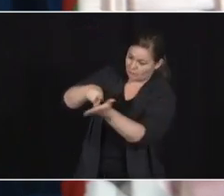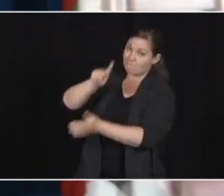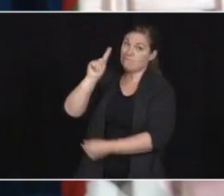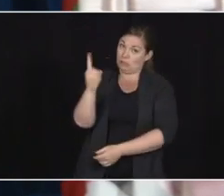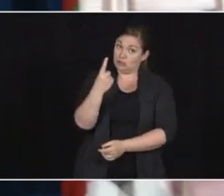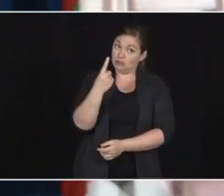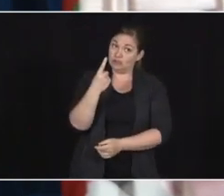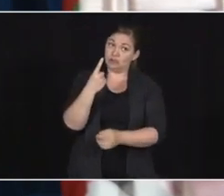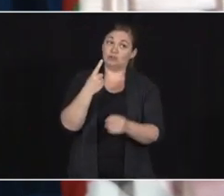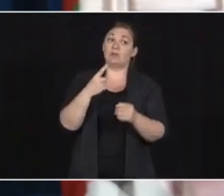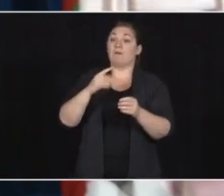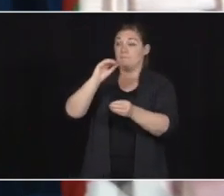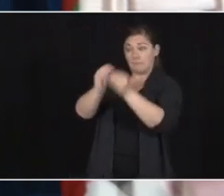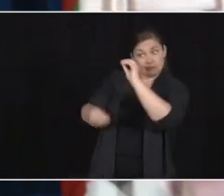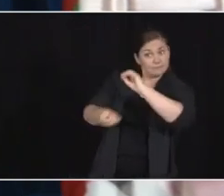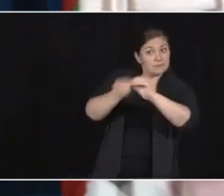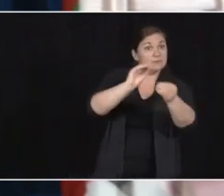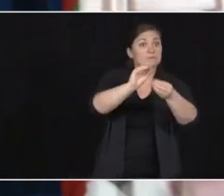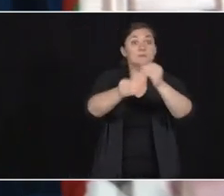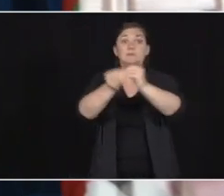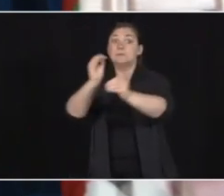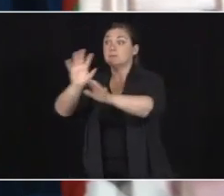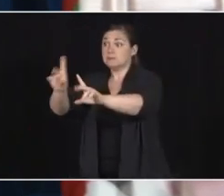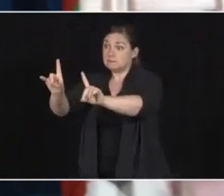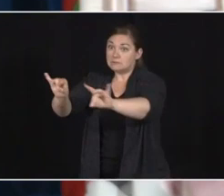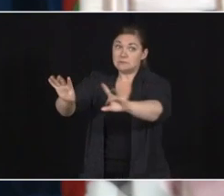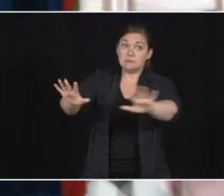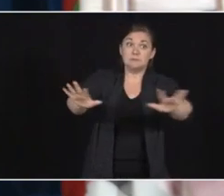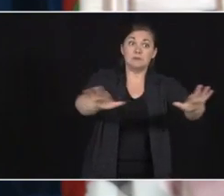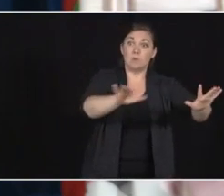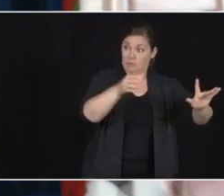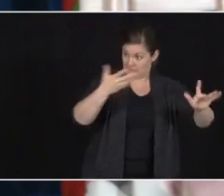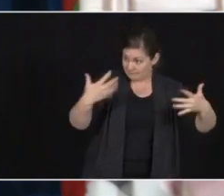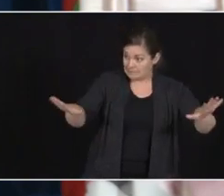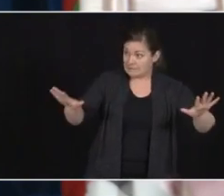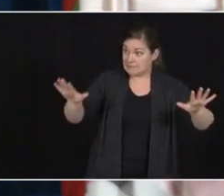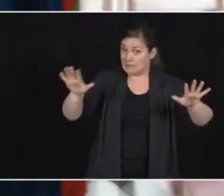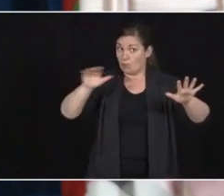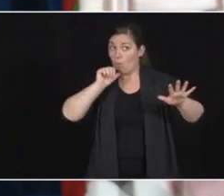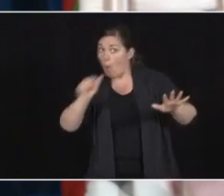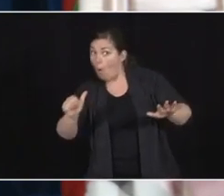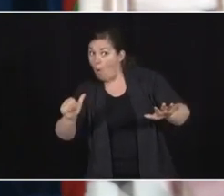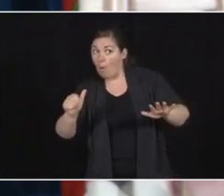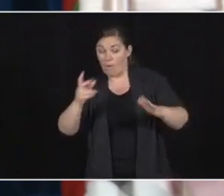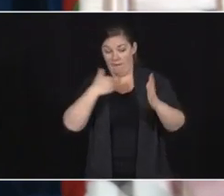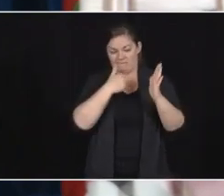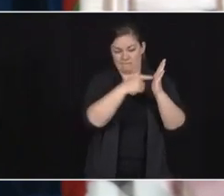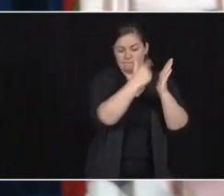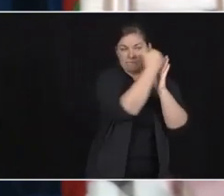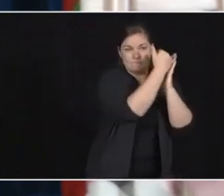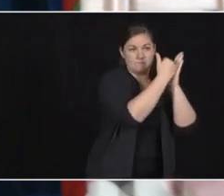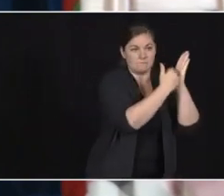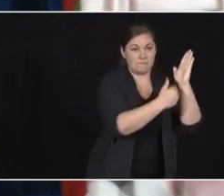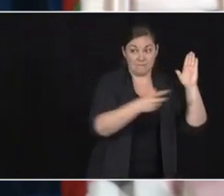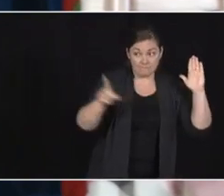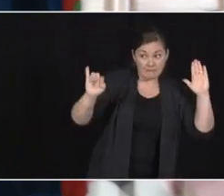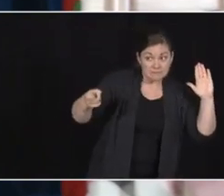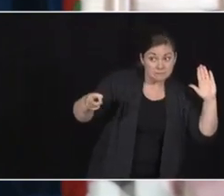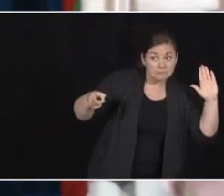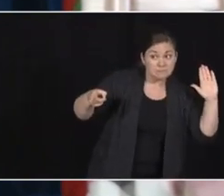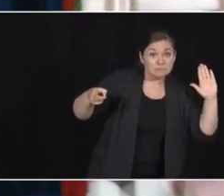the problems that the Canadian Armed Forces put out into their report. And the other